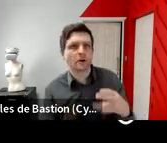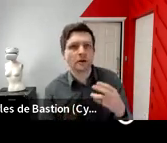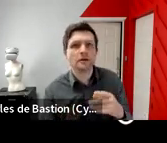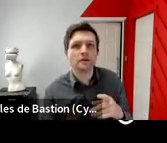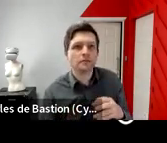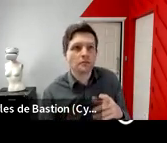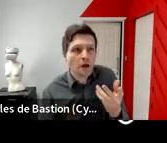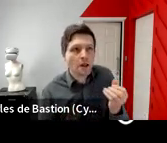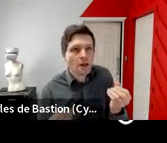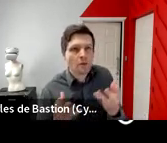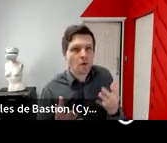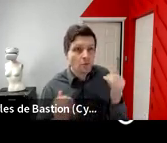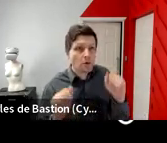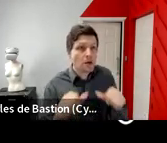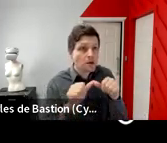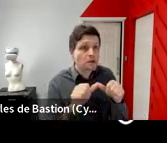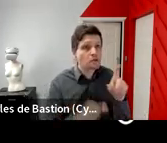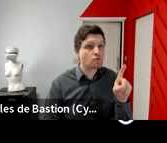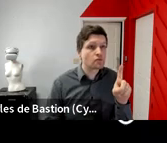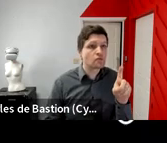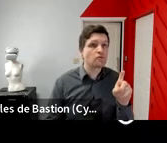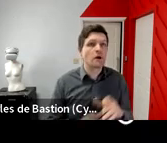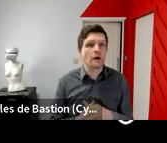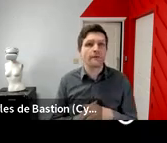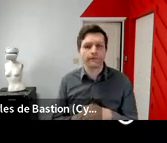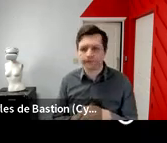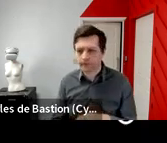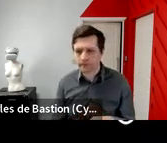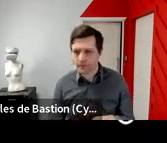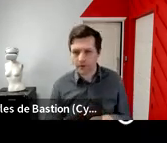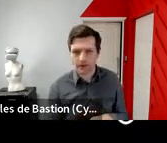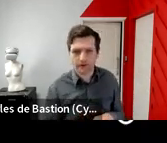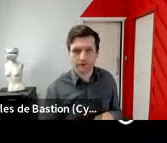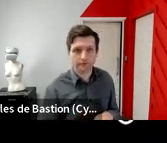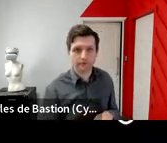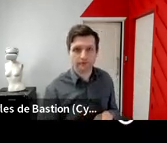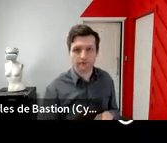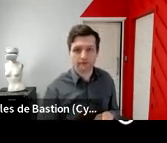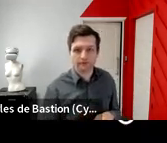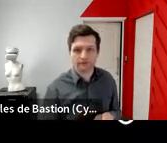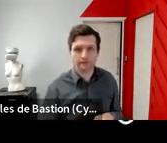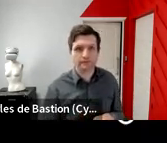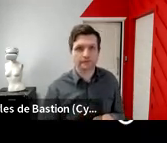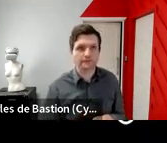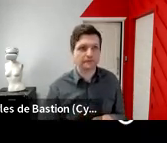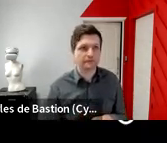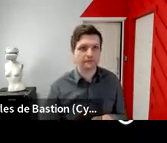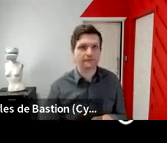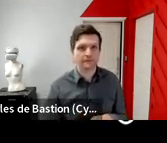the gallery. You can go ahead and spotlight him. One moment, the interpreter has some issues.